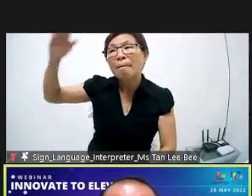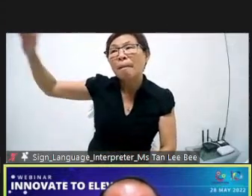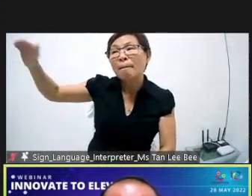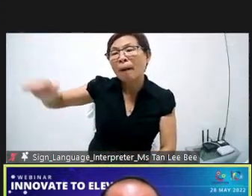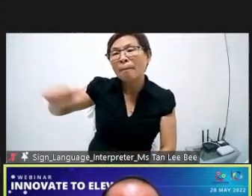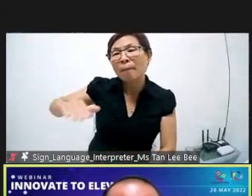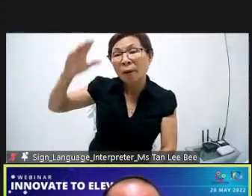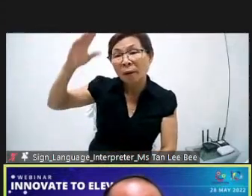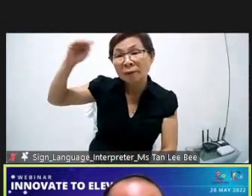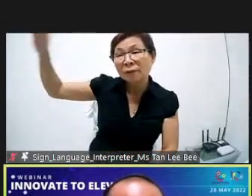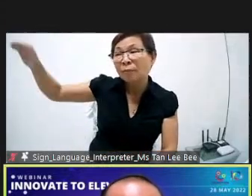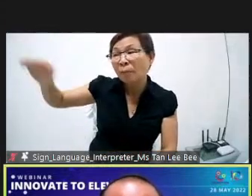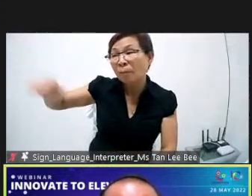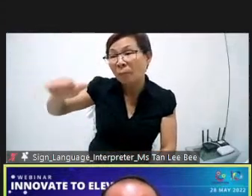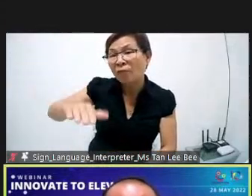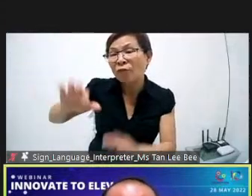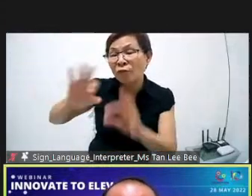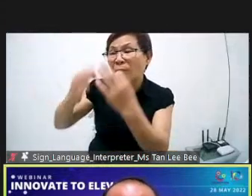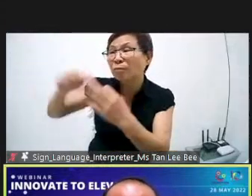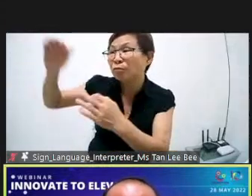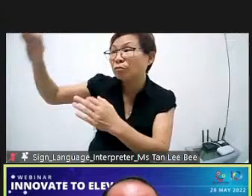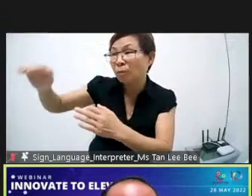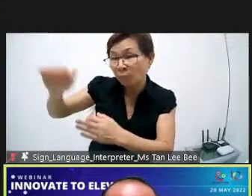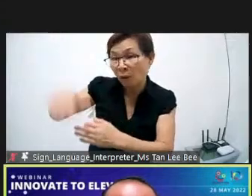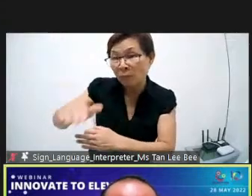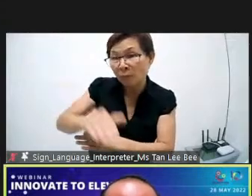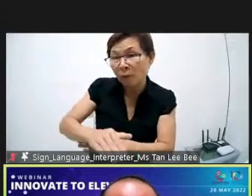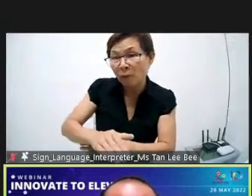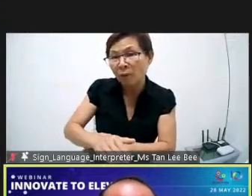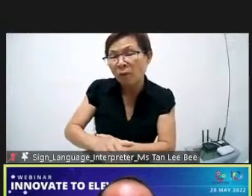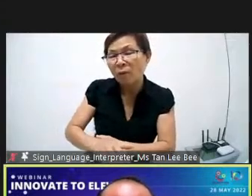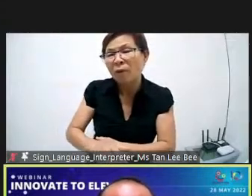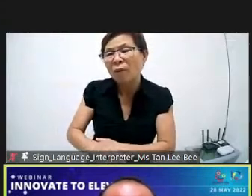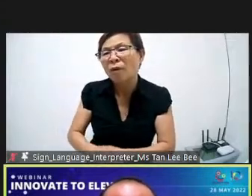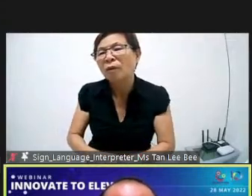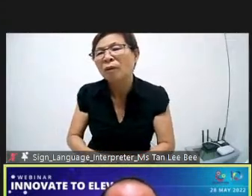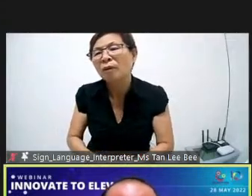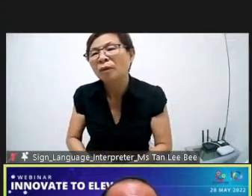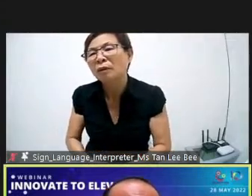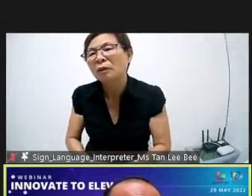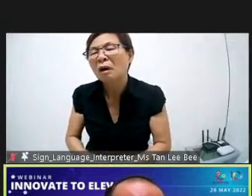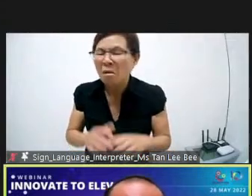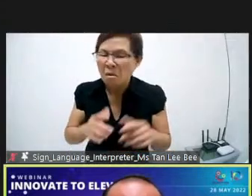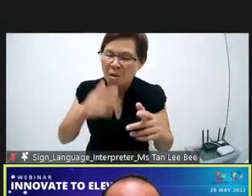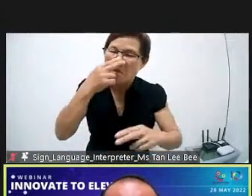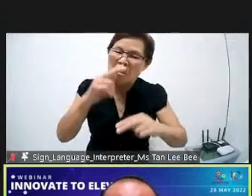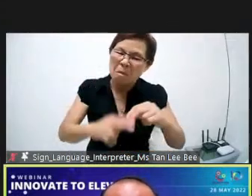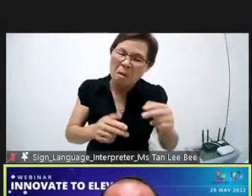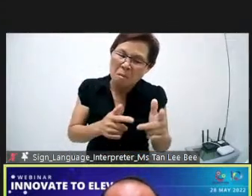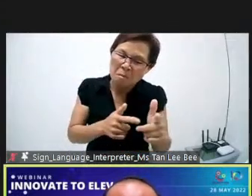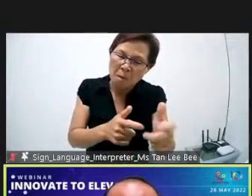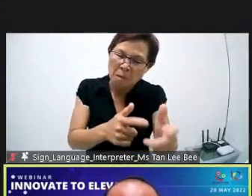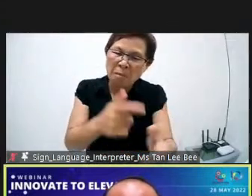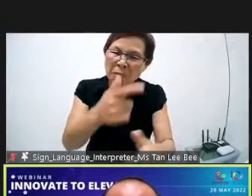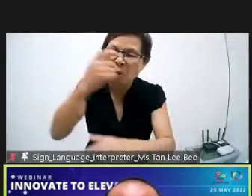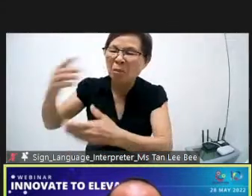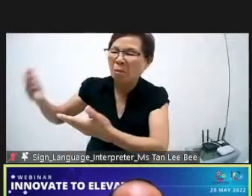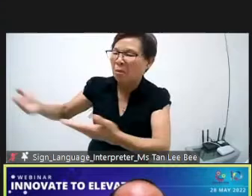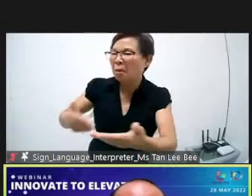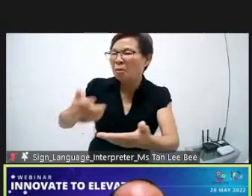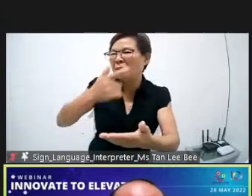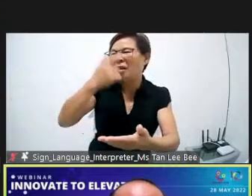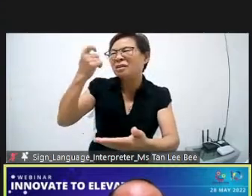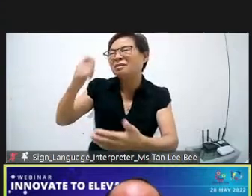participate on the variety of fun run, but not bring her along because the safety reason. Because the safety